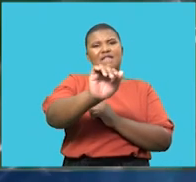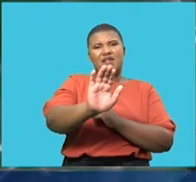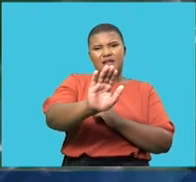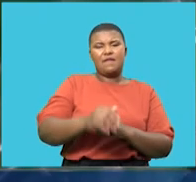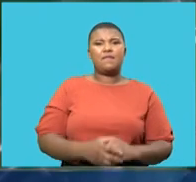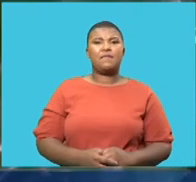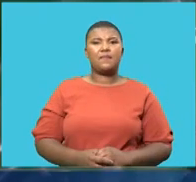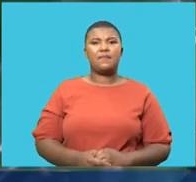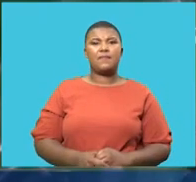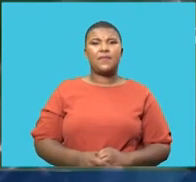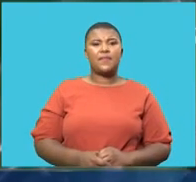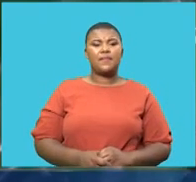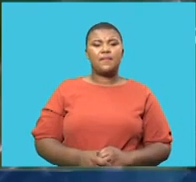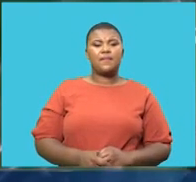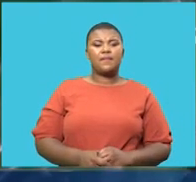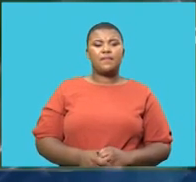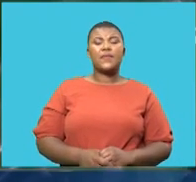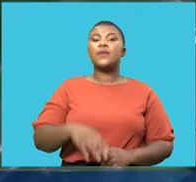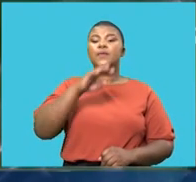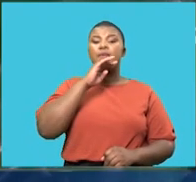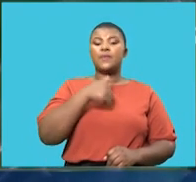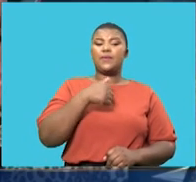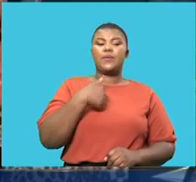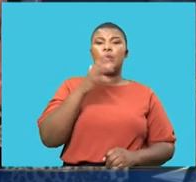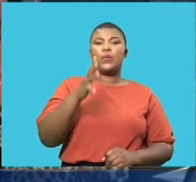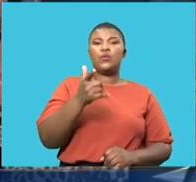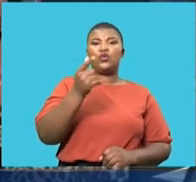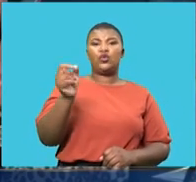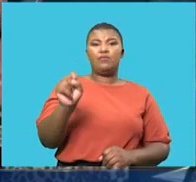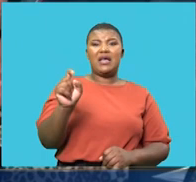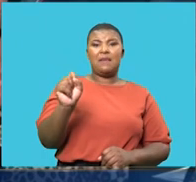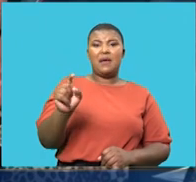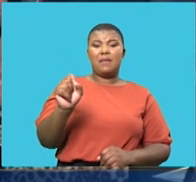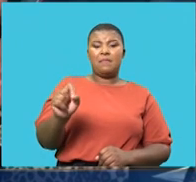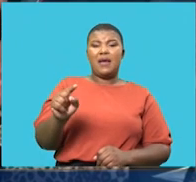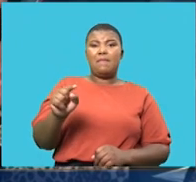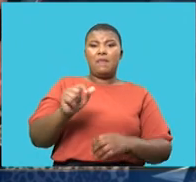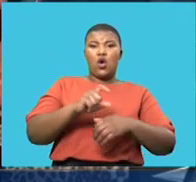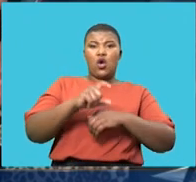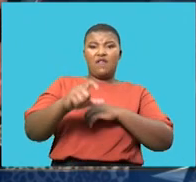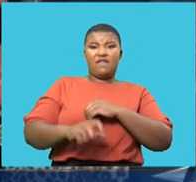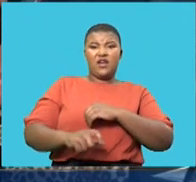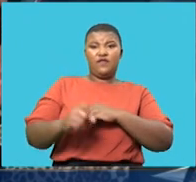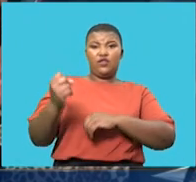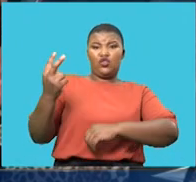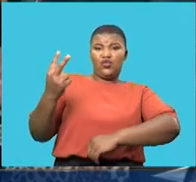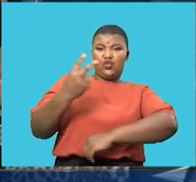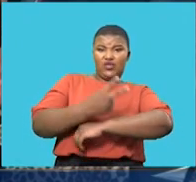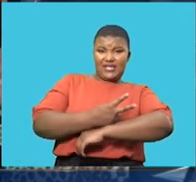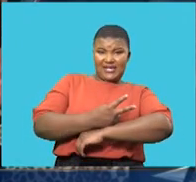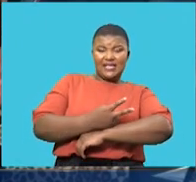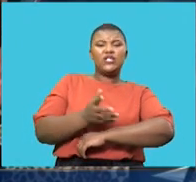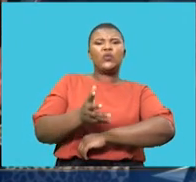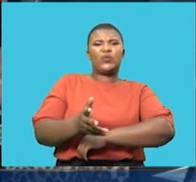We will be holding a conference for the next 2 days,